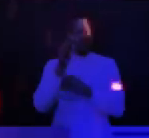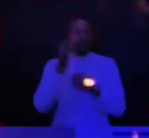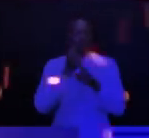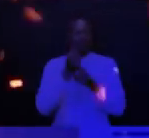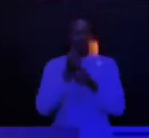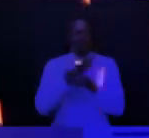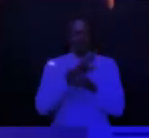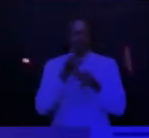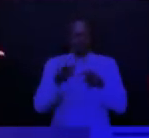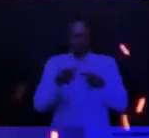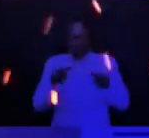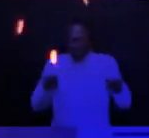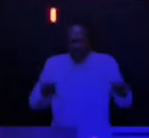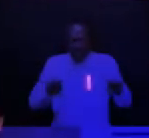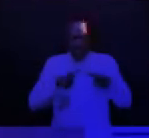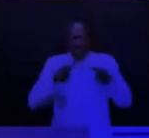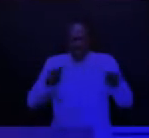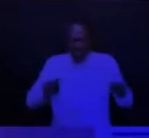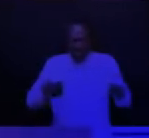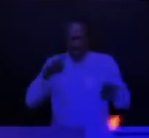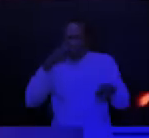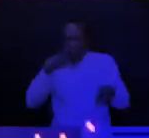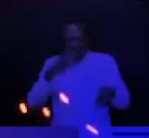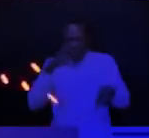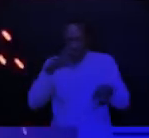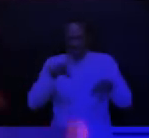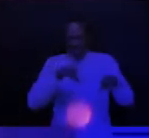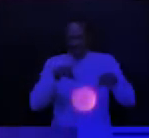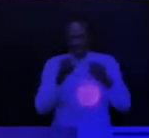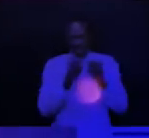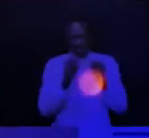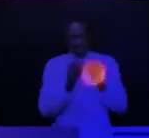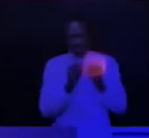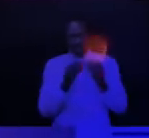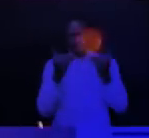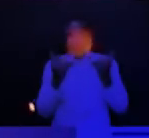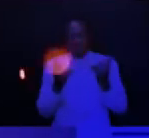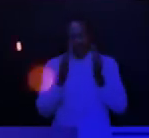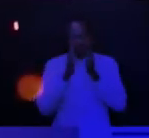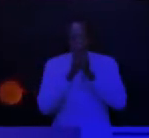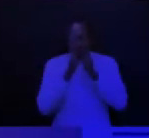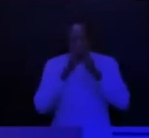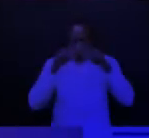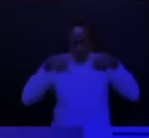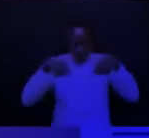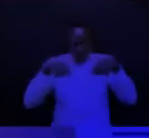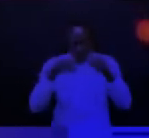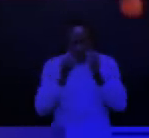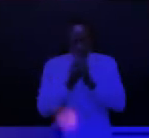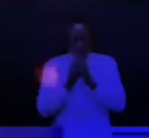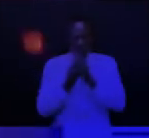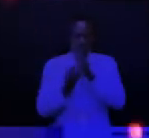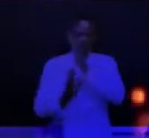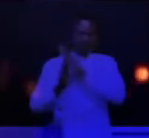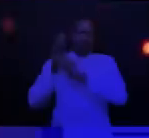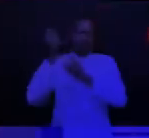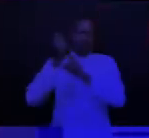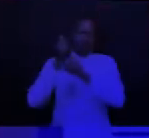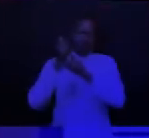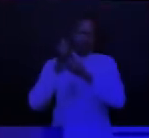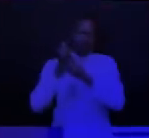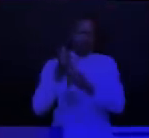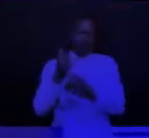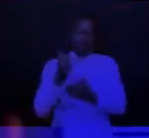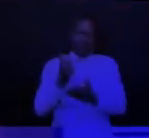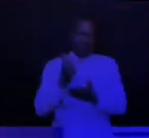We are praying tonight that, oh God, heal our